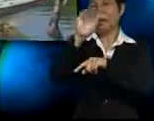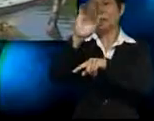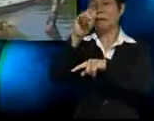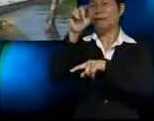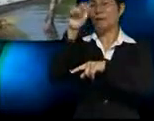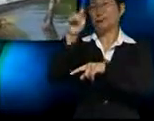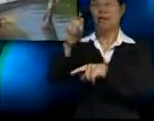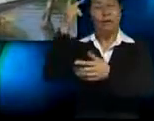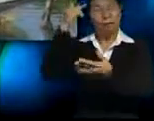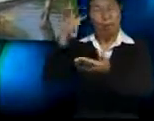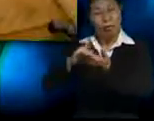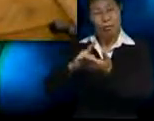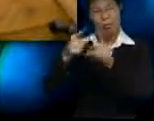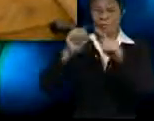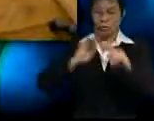familiar to us.